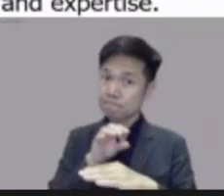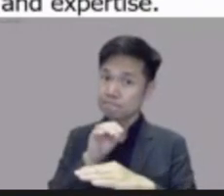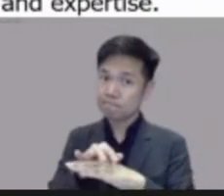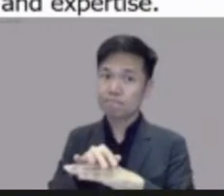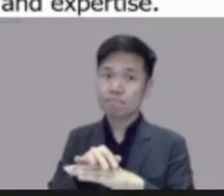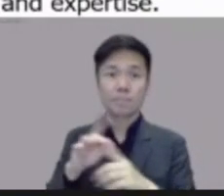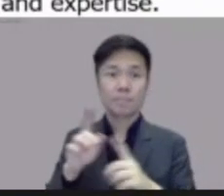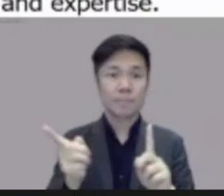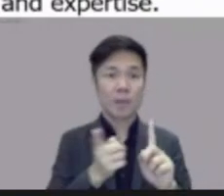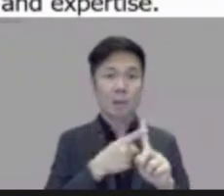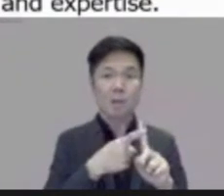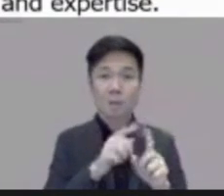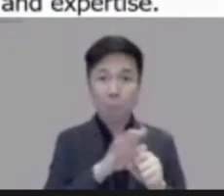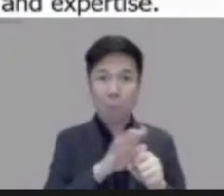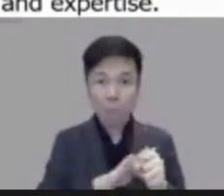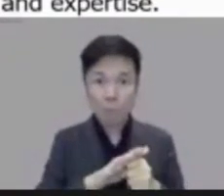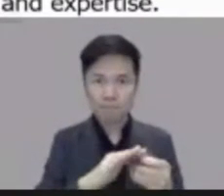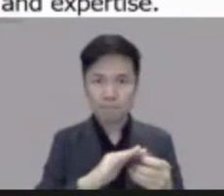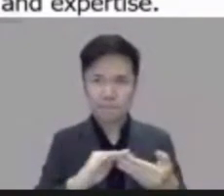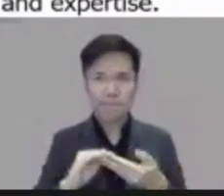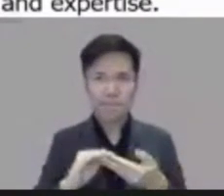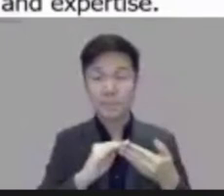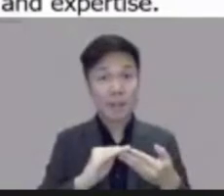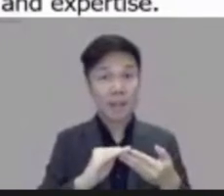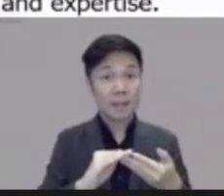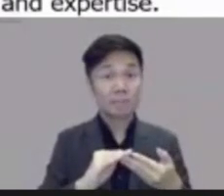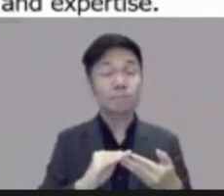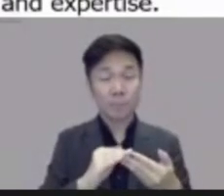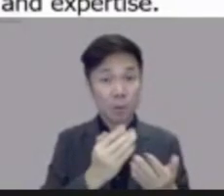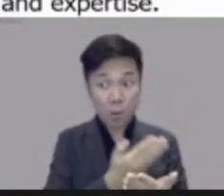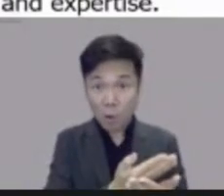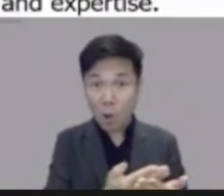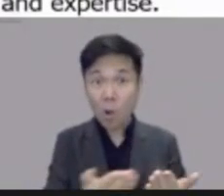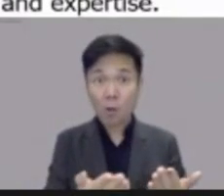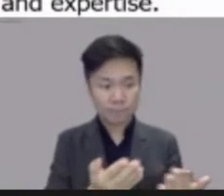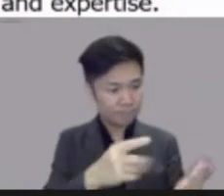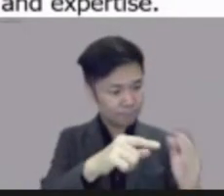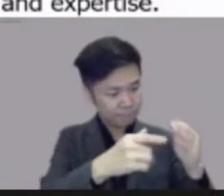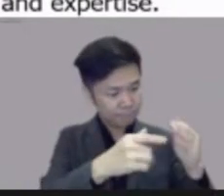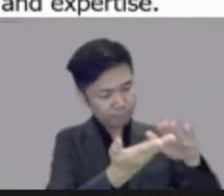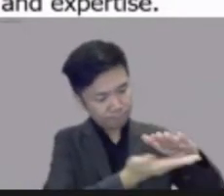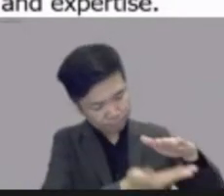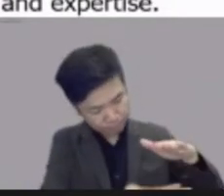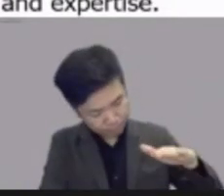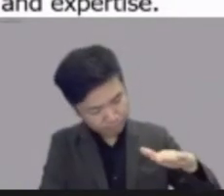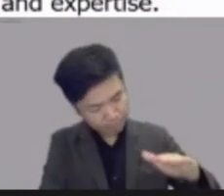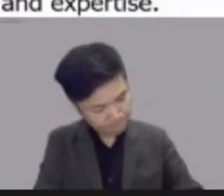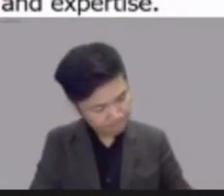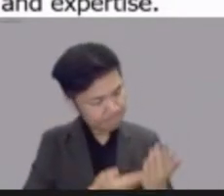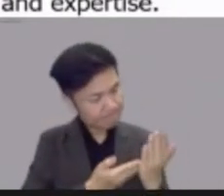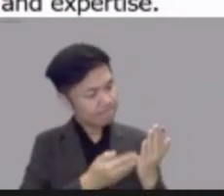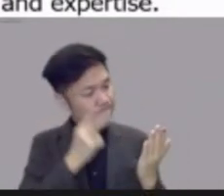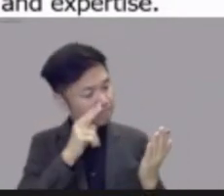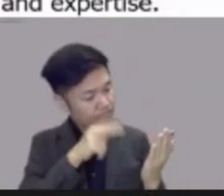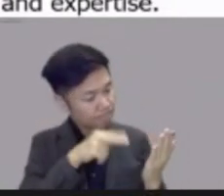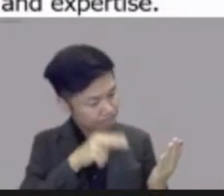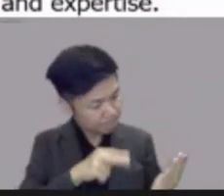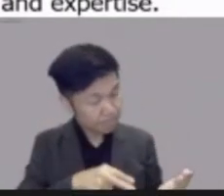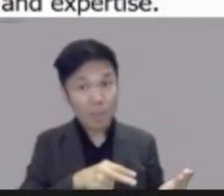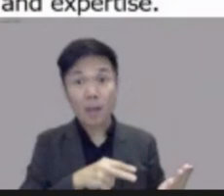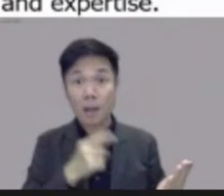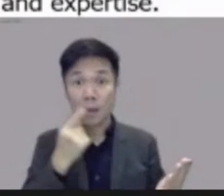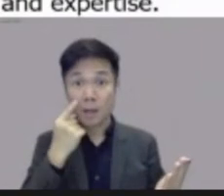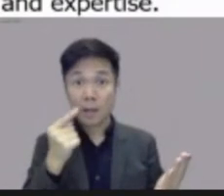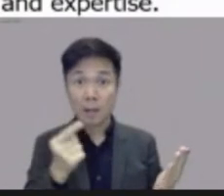and take note of the proposals contained in the present document especially in respect to strengthening